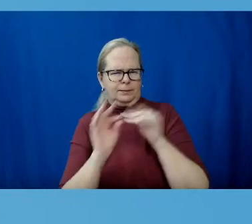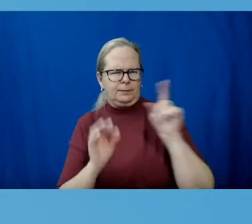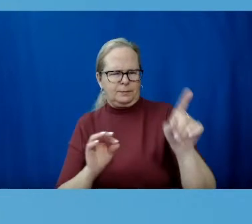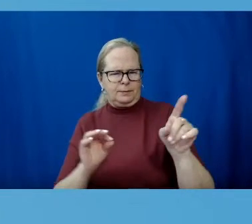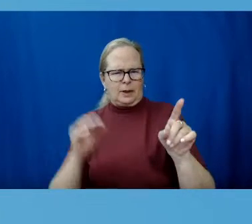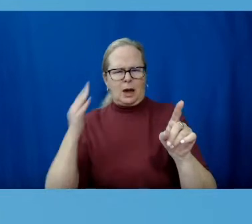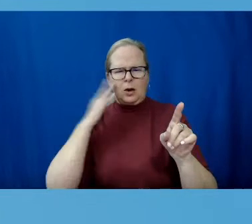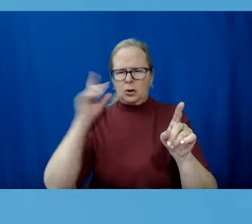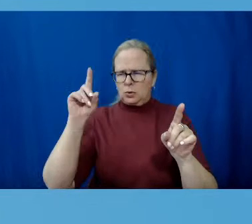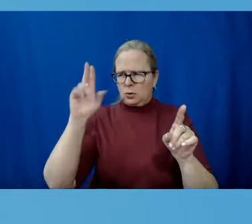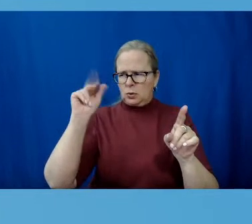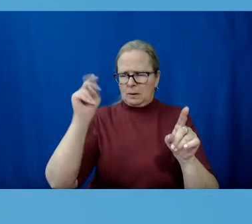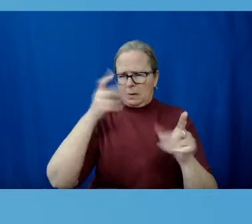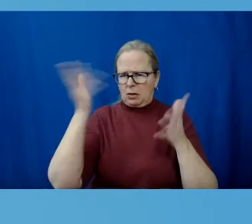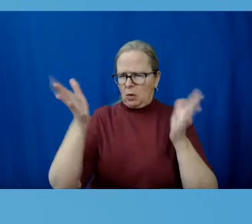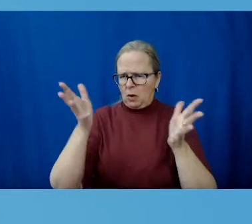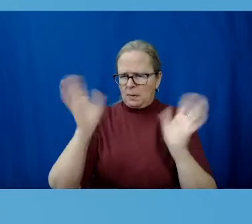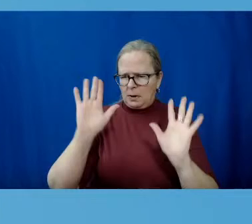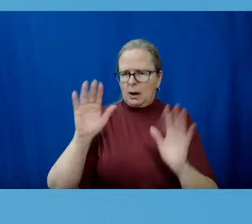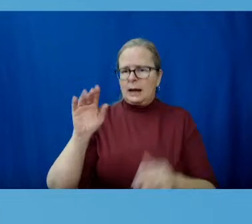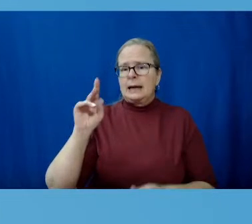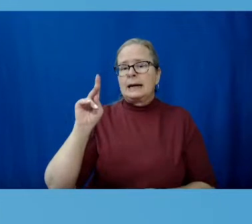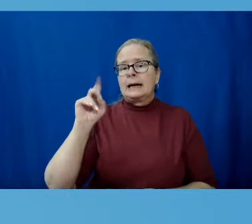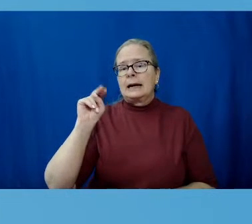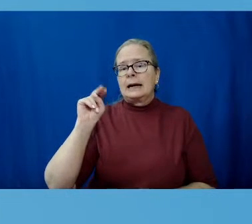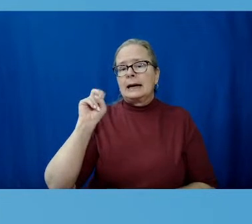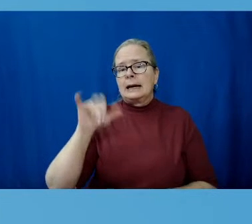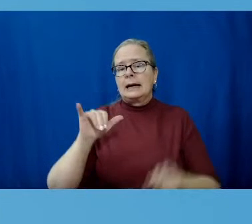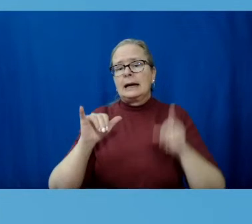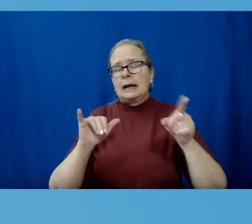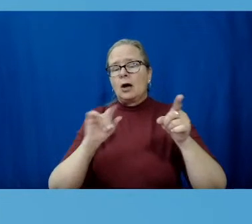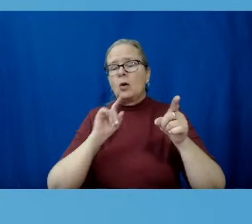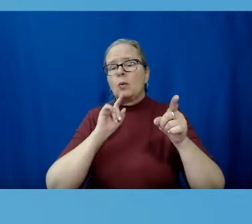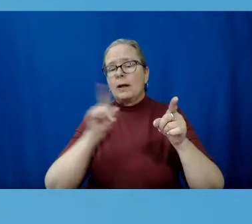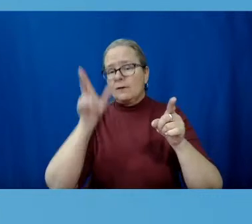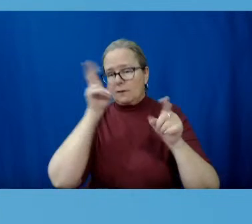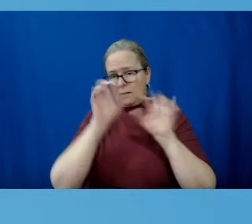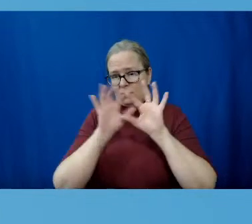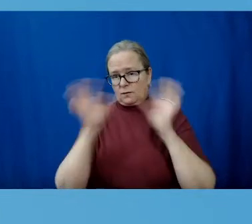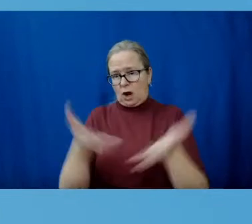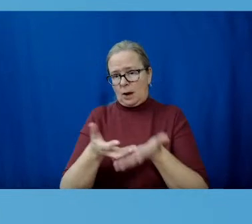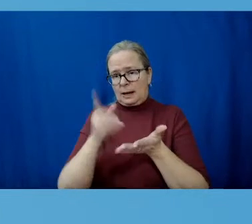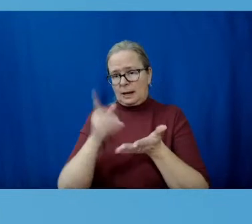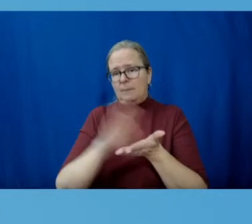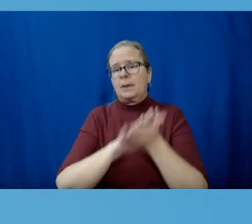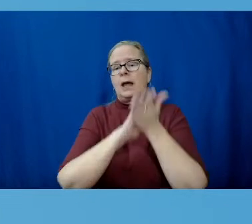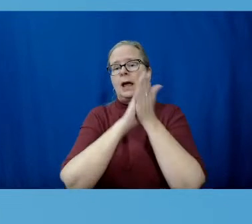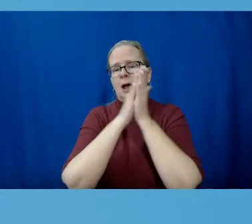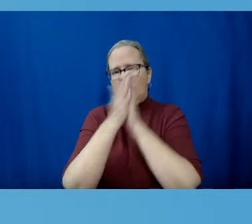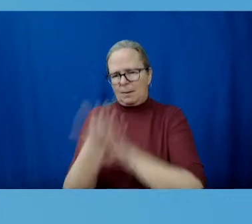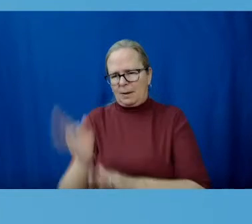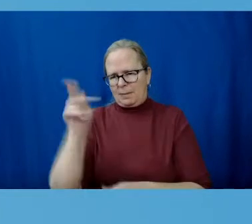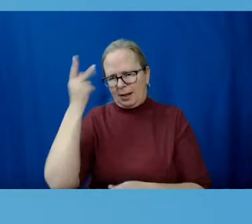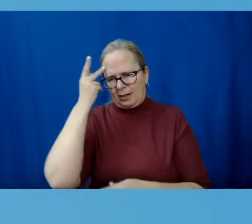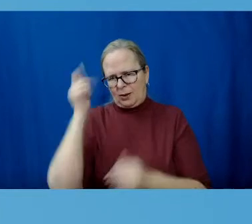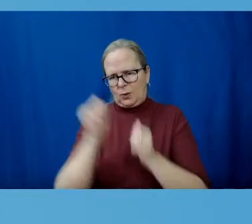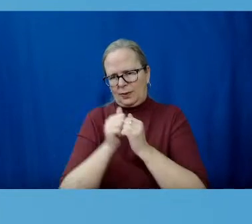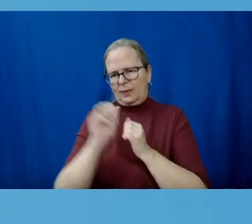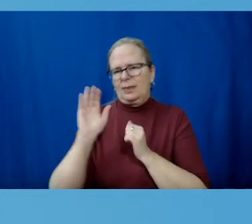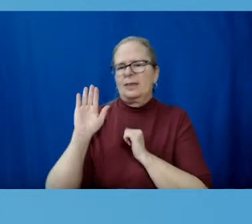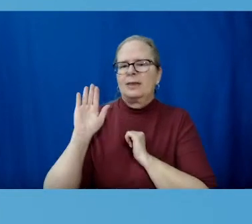pandemic. Politics is his lead is following. That's his truth, and the gospel is preaching here. And I think we need to